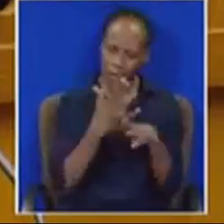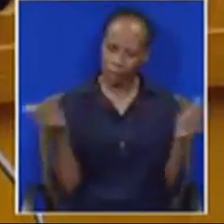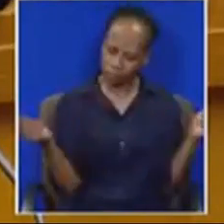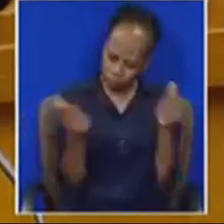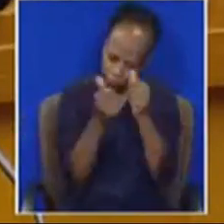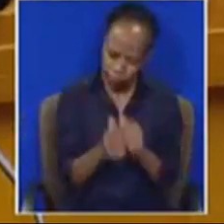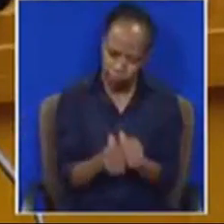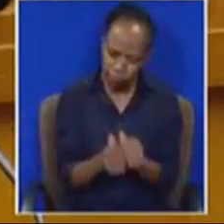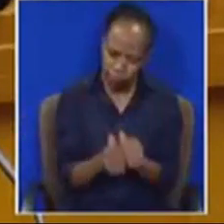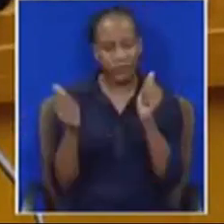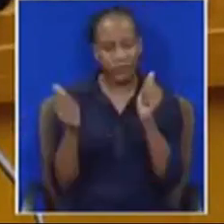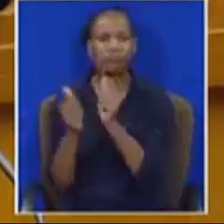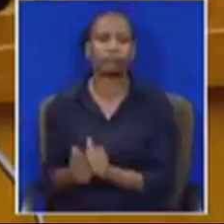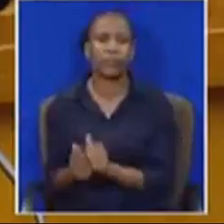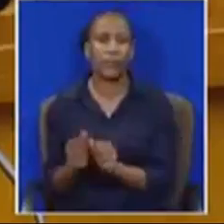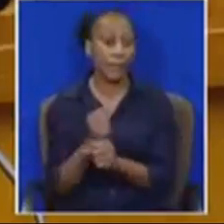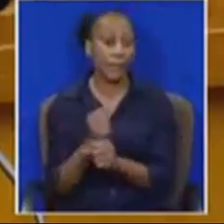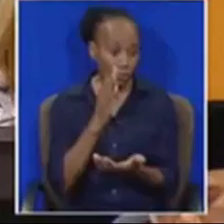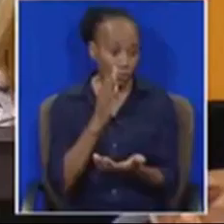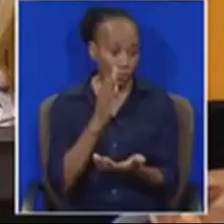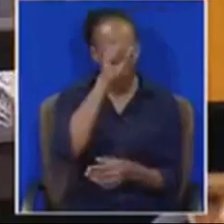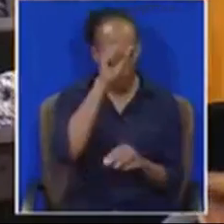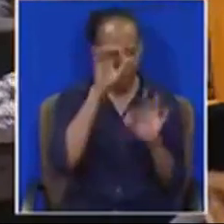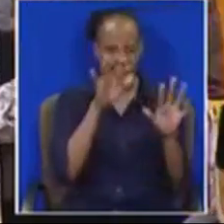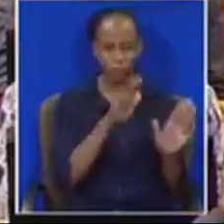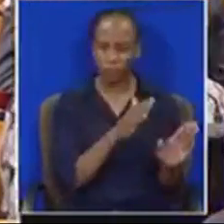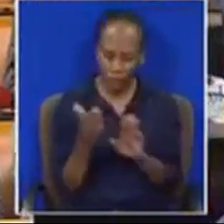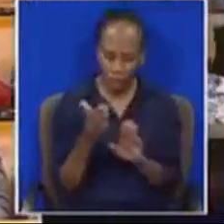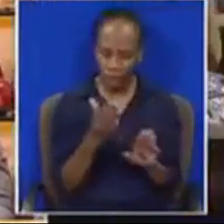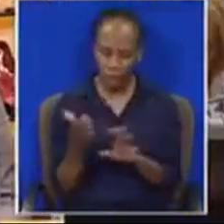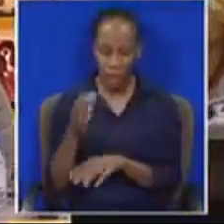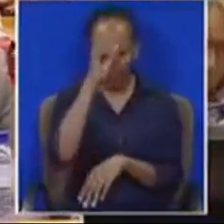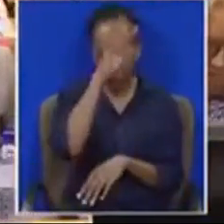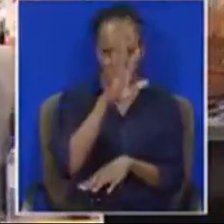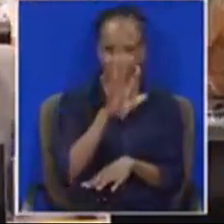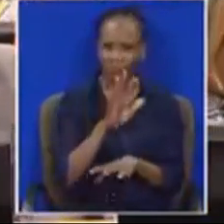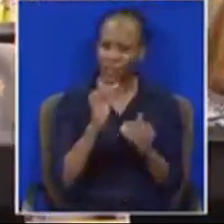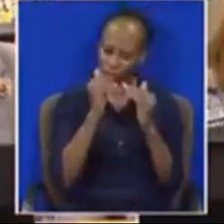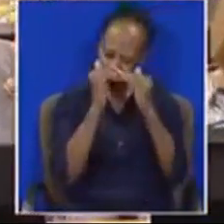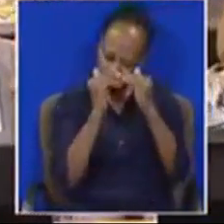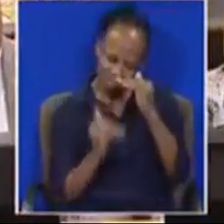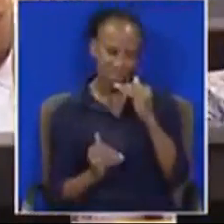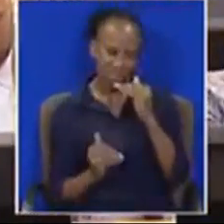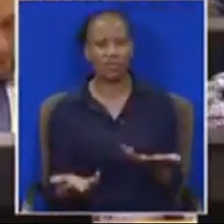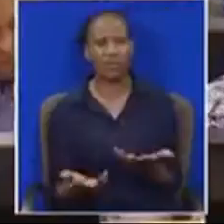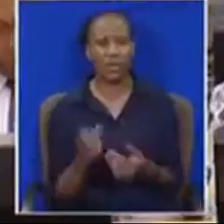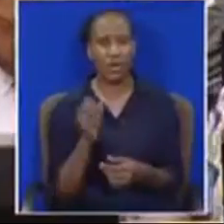to ensure that mine accidents are dramatically reduced this year. One